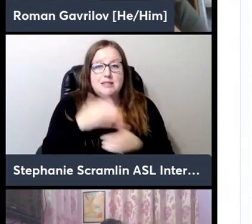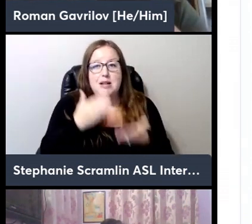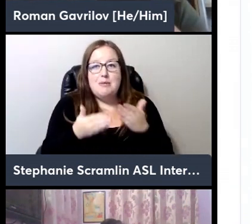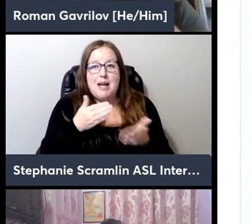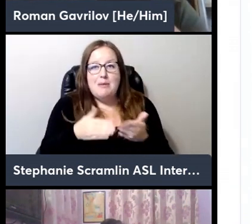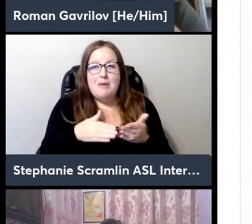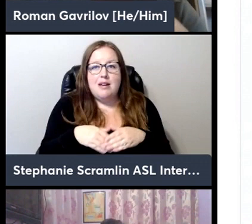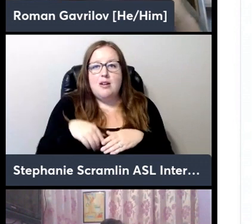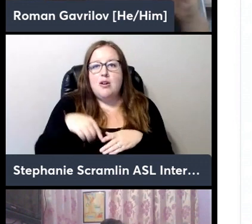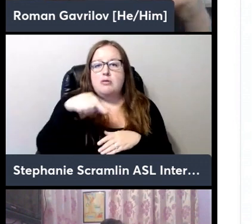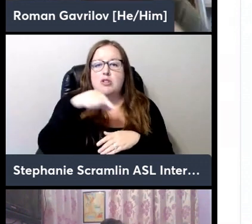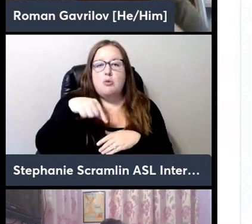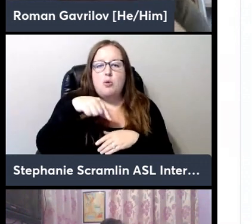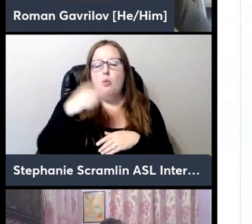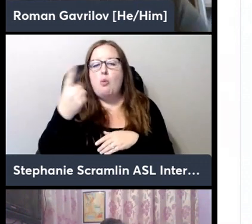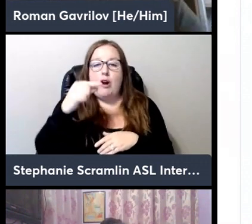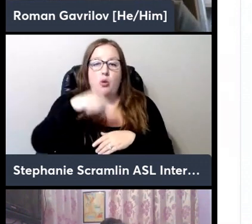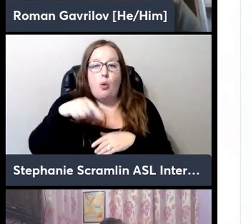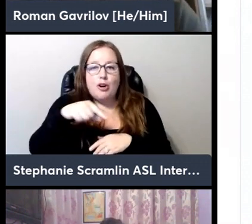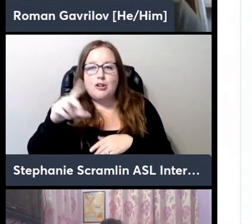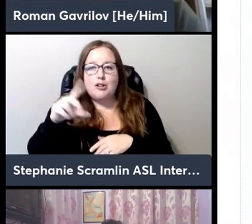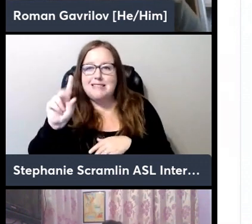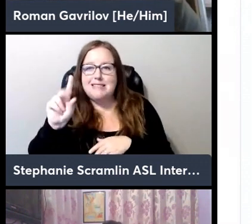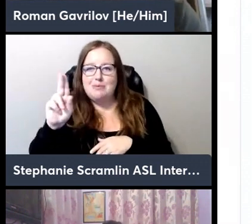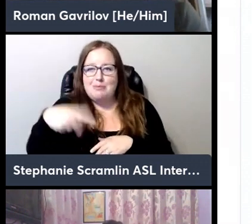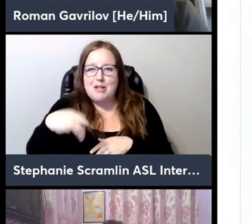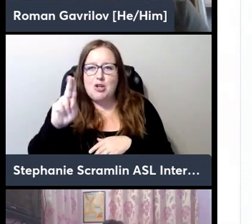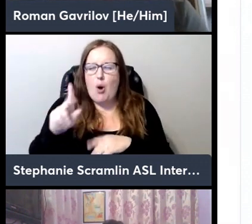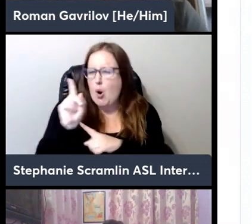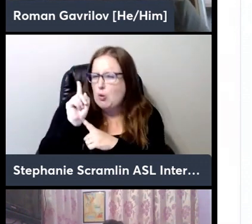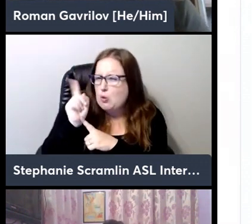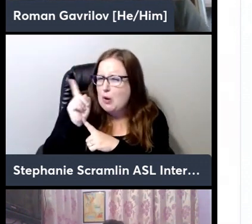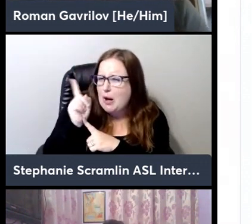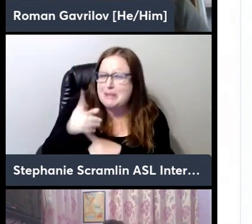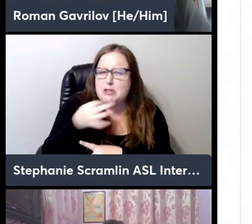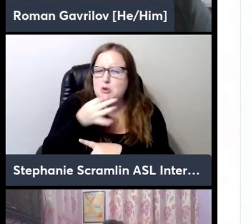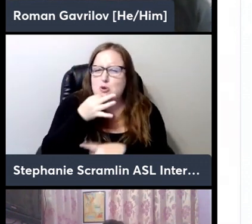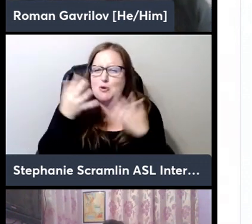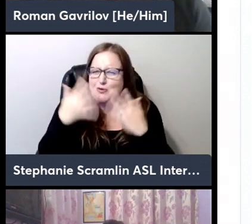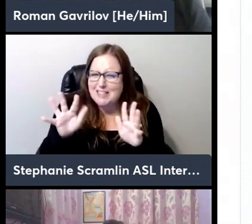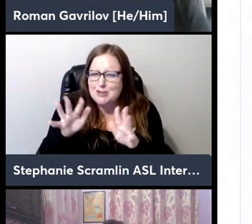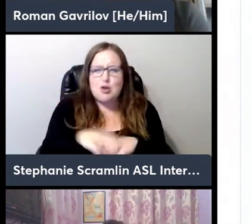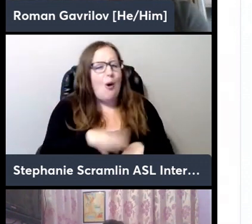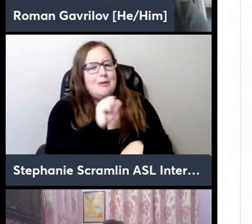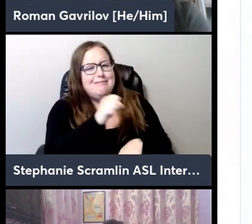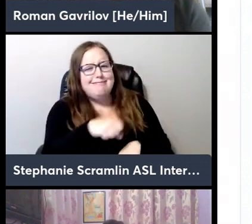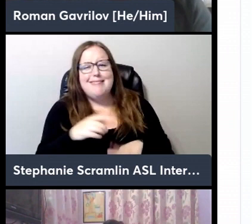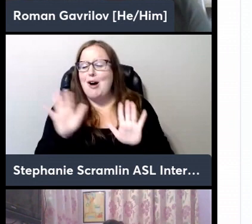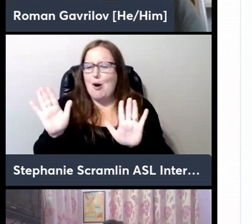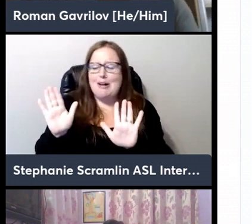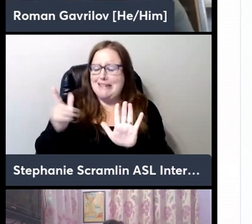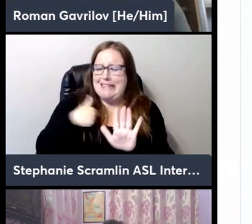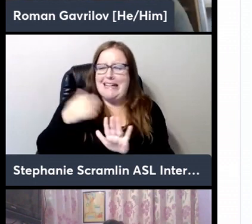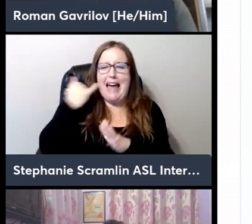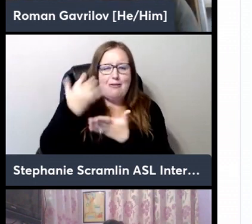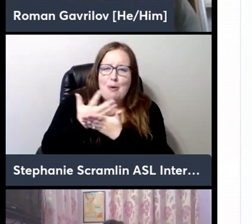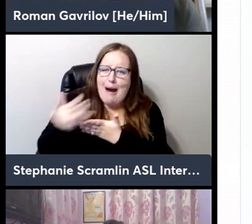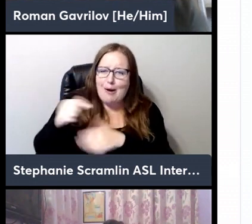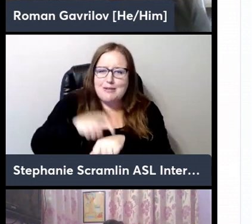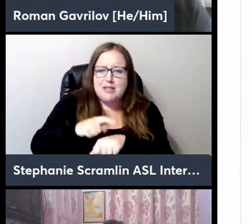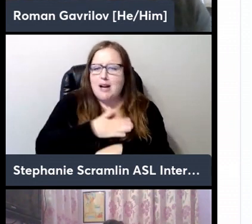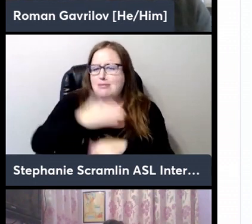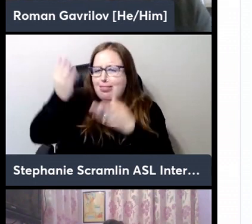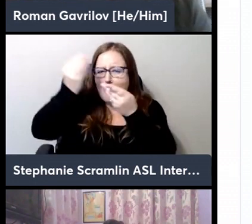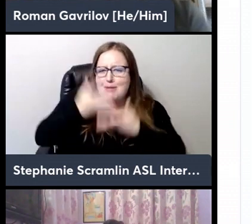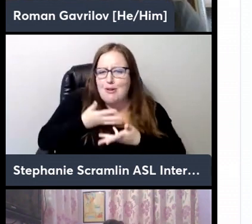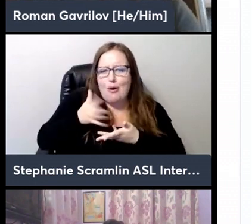quarter DPU? can I get to that in a minute because I'm almost wrapping up. Yeah, But yeah. please keep me honest. If we're out of time, then I can